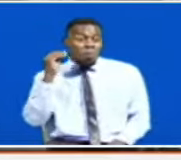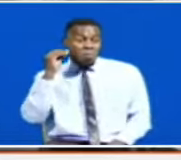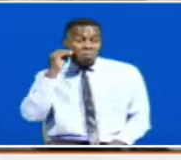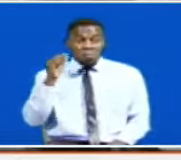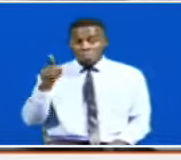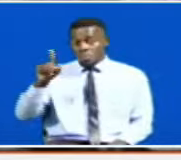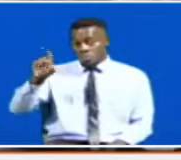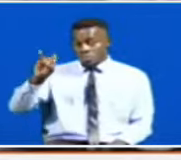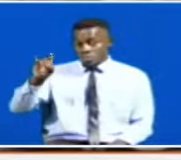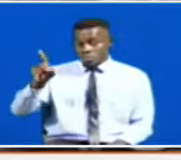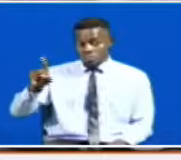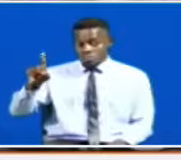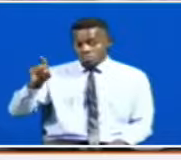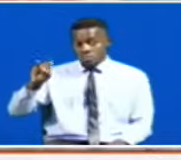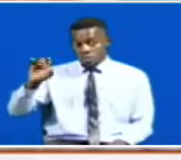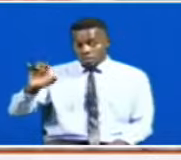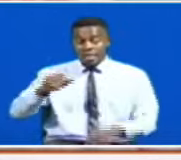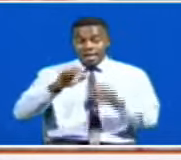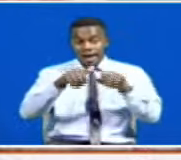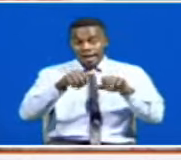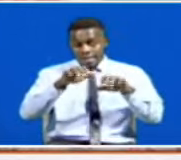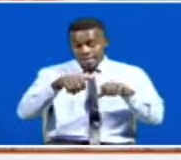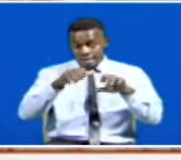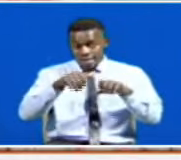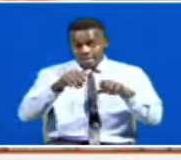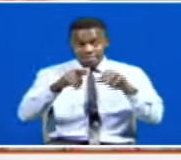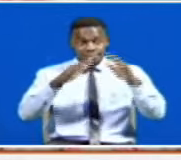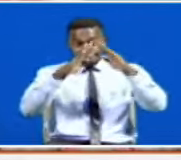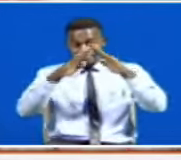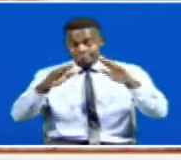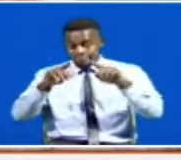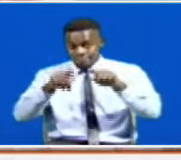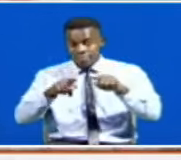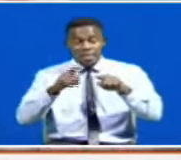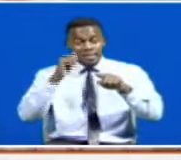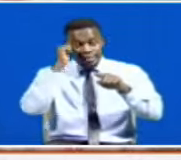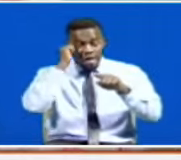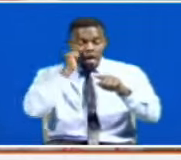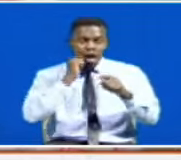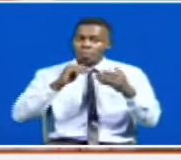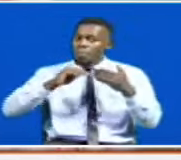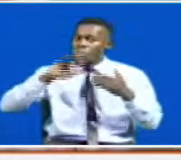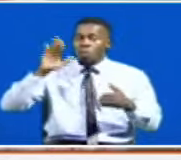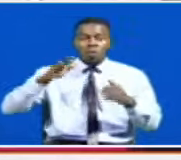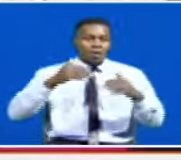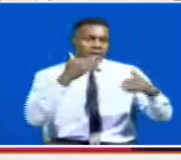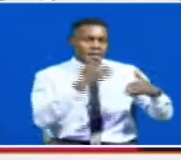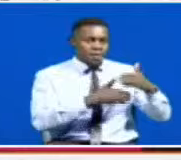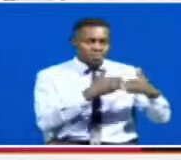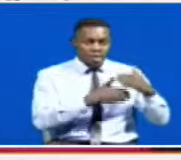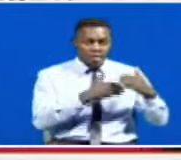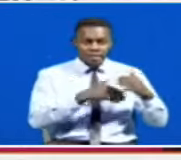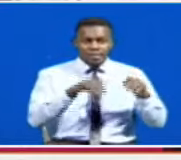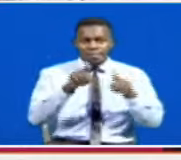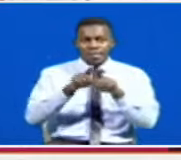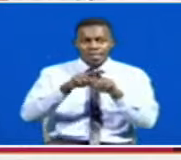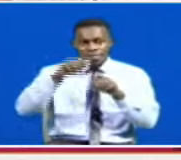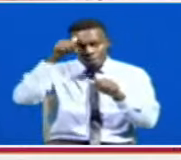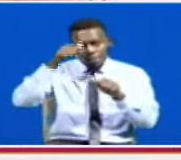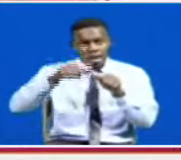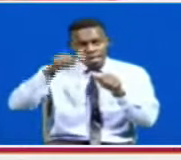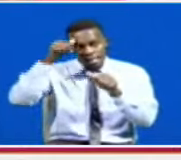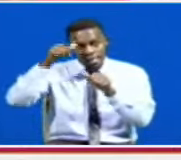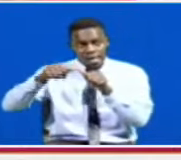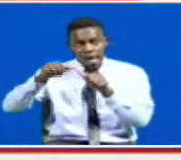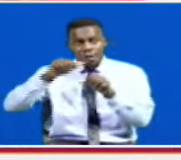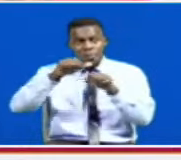wa Garden Estate, hali si tofauti. Huzuni umegubika nyuso za familia. Wanakumbukumbu za miaka walioketi